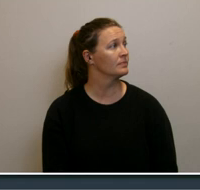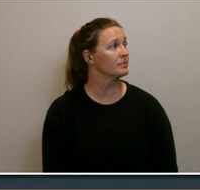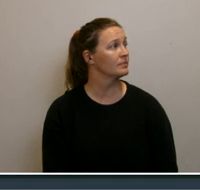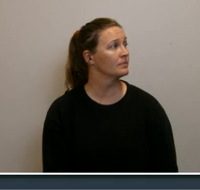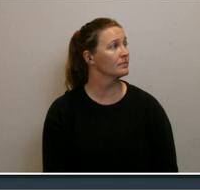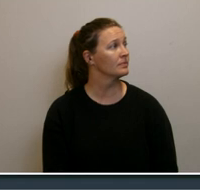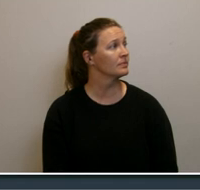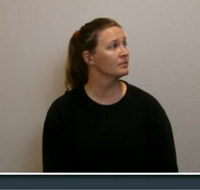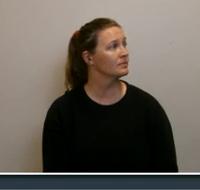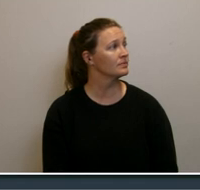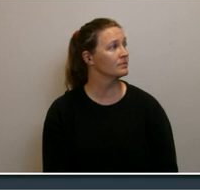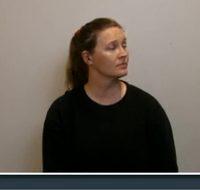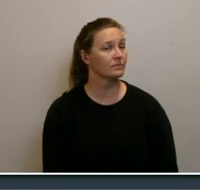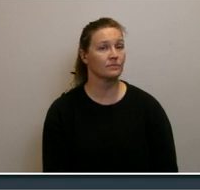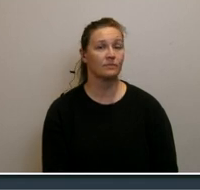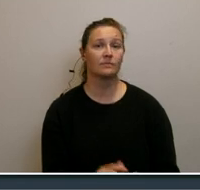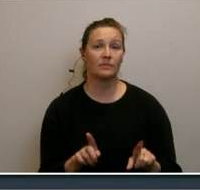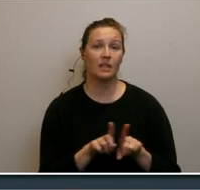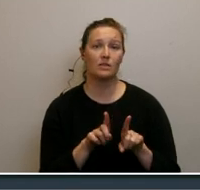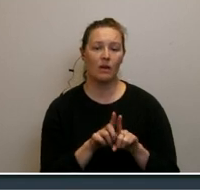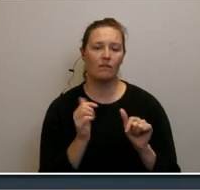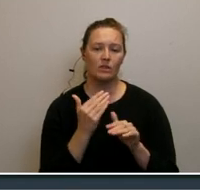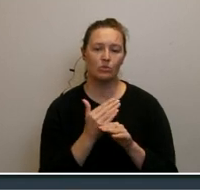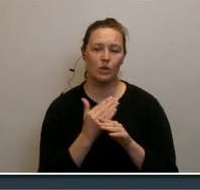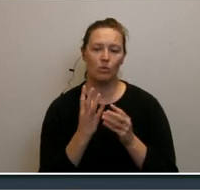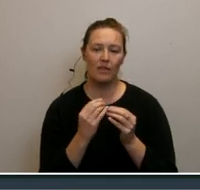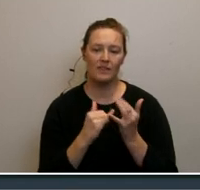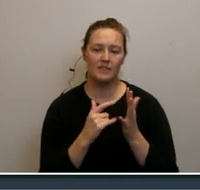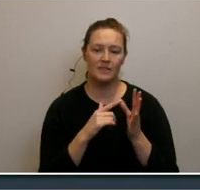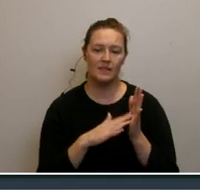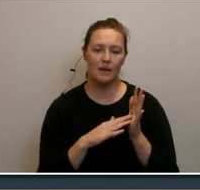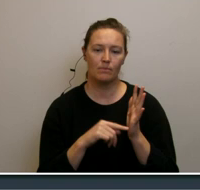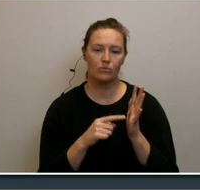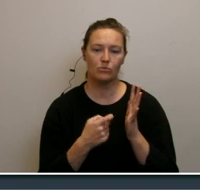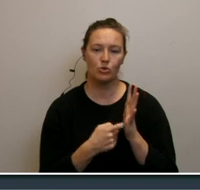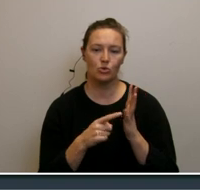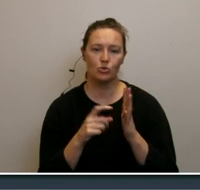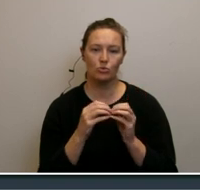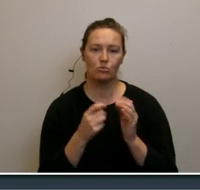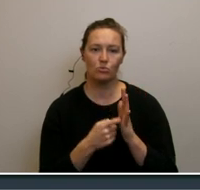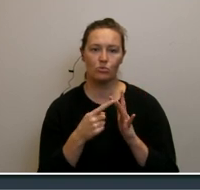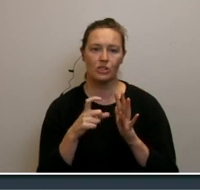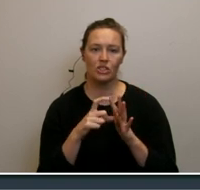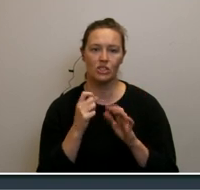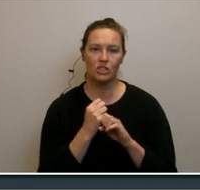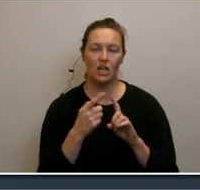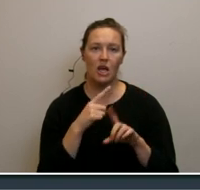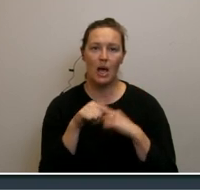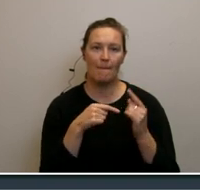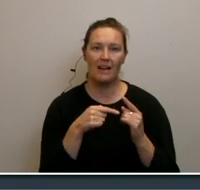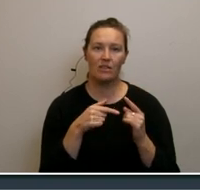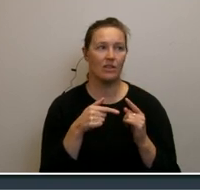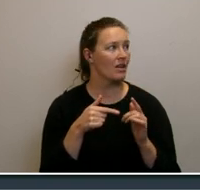What I've also spent time with is Sam Truebridge, regarding the laser